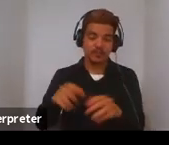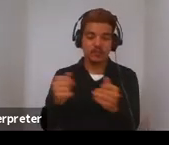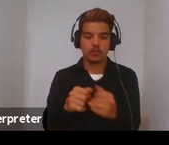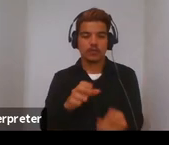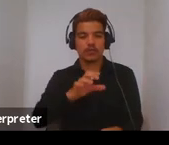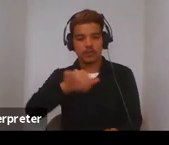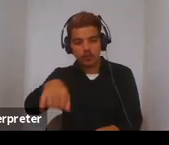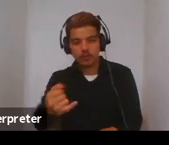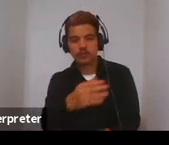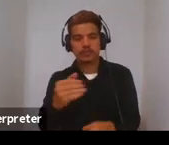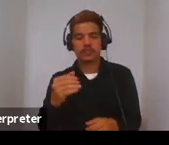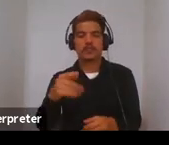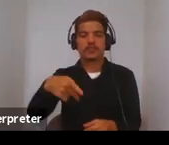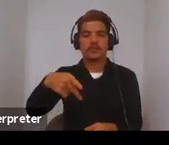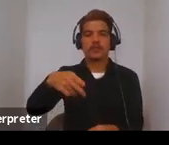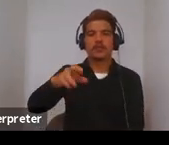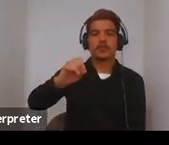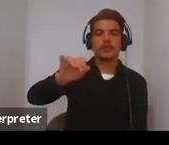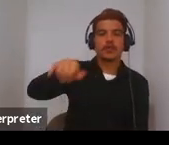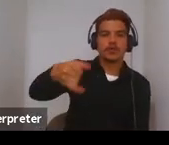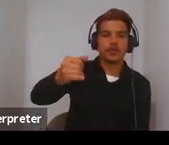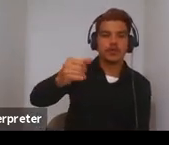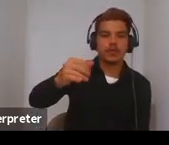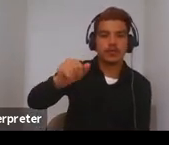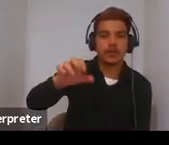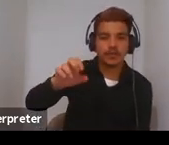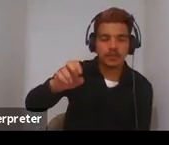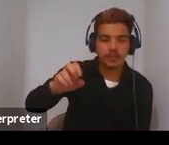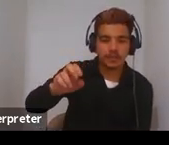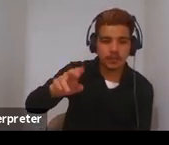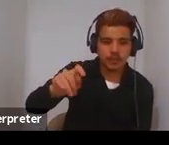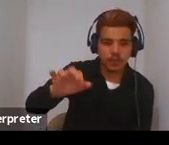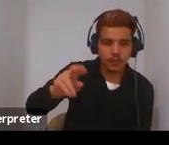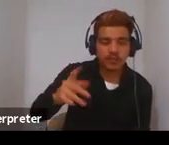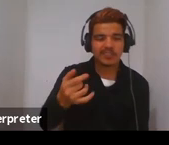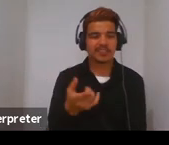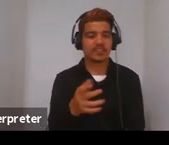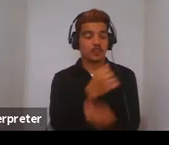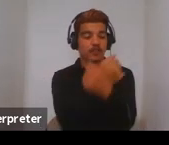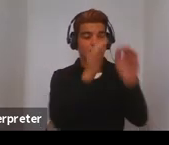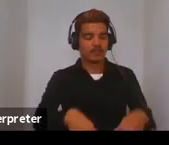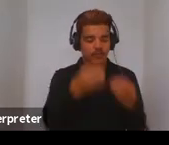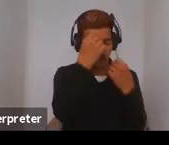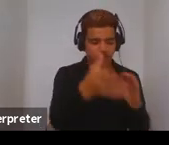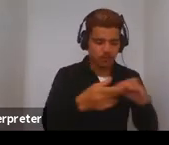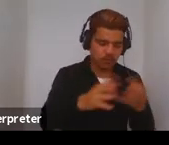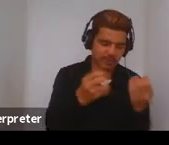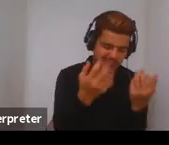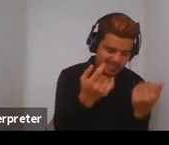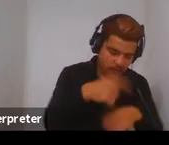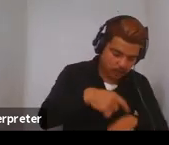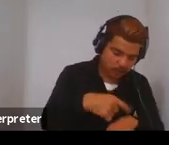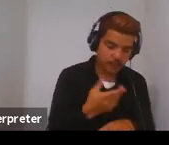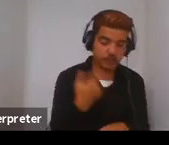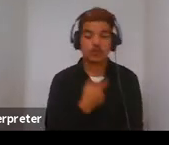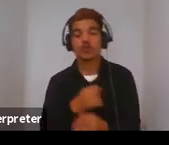and prosecution, survivors have to tell their story often many, many times. We're creating more trauma-informed